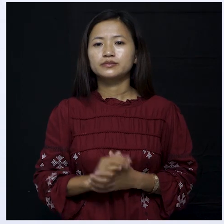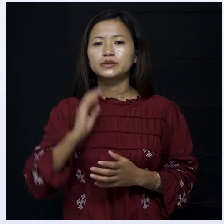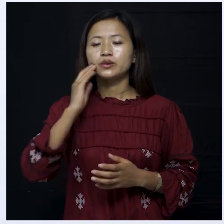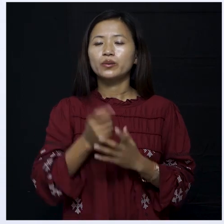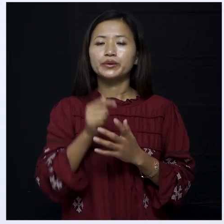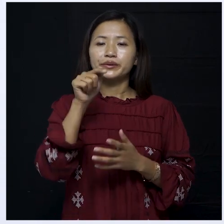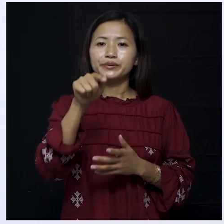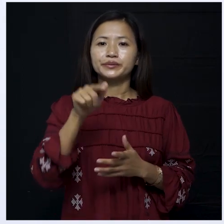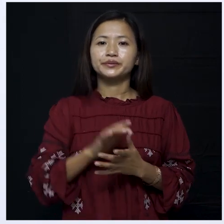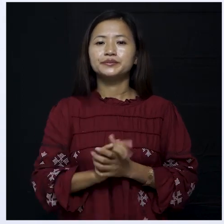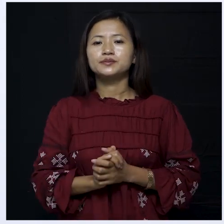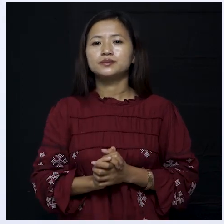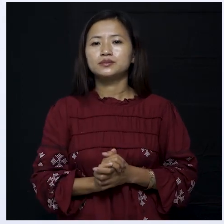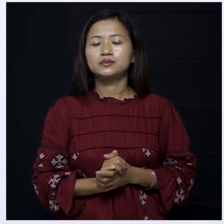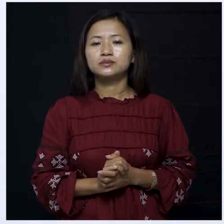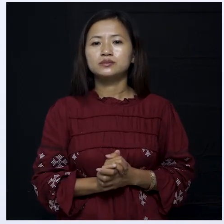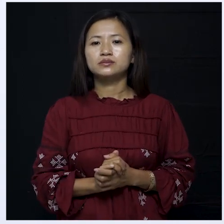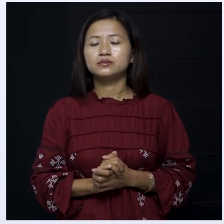when you